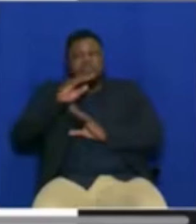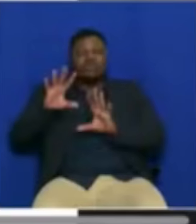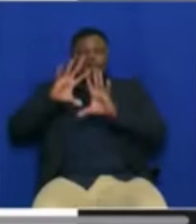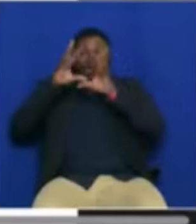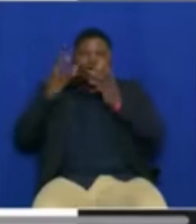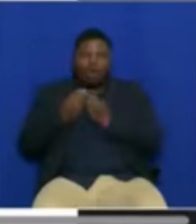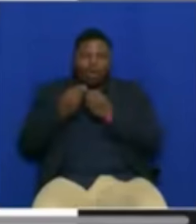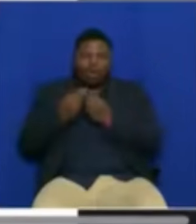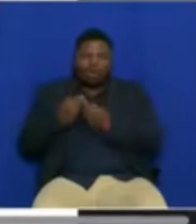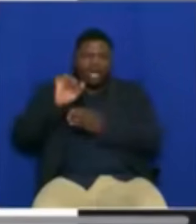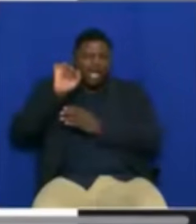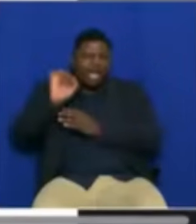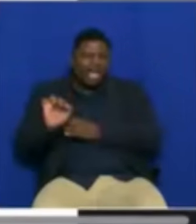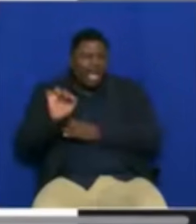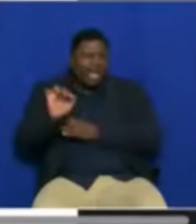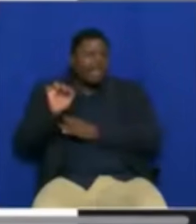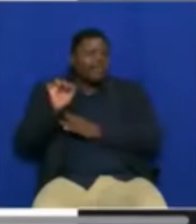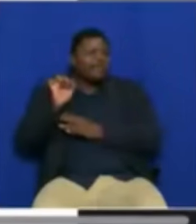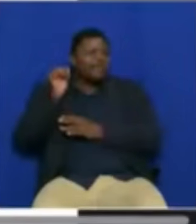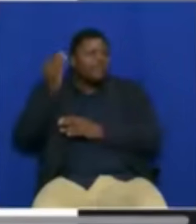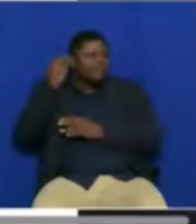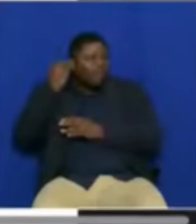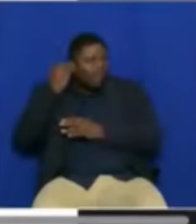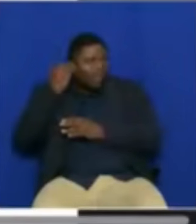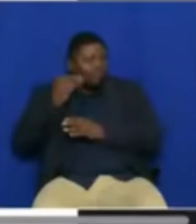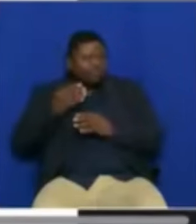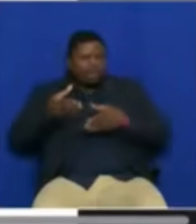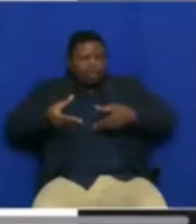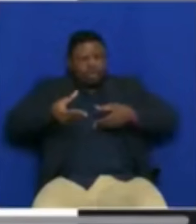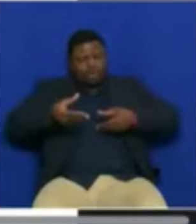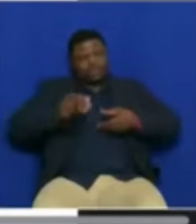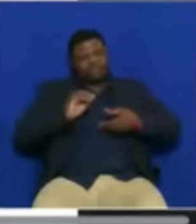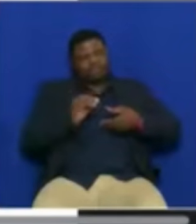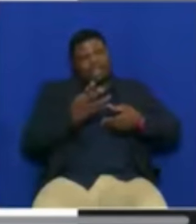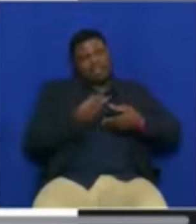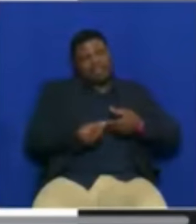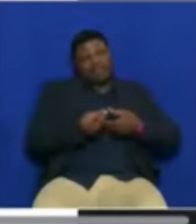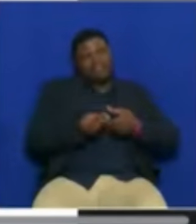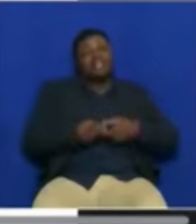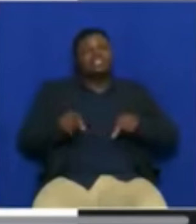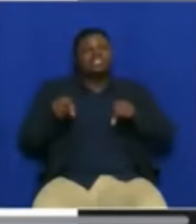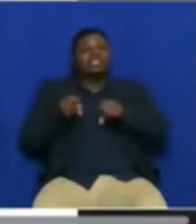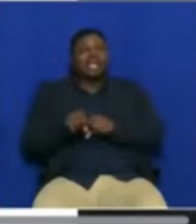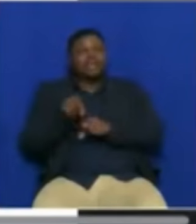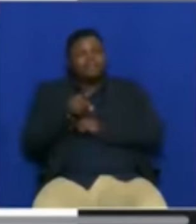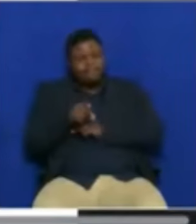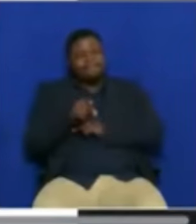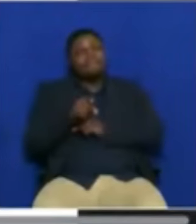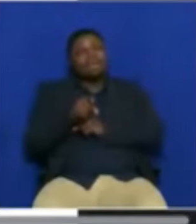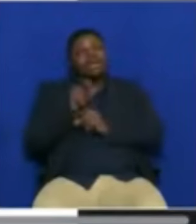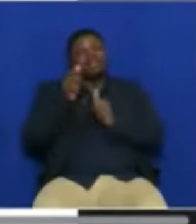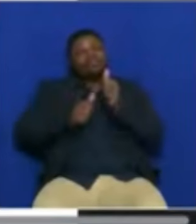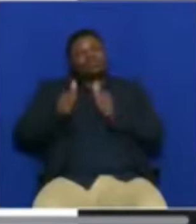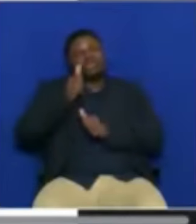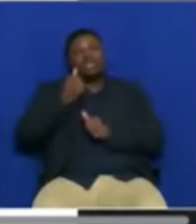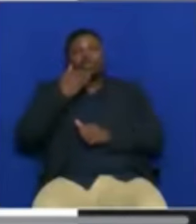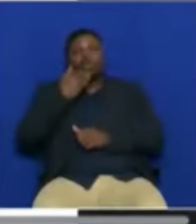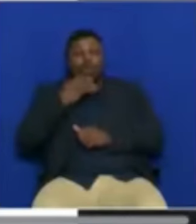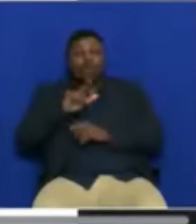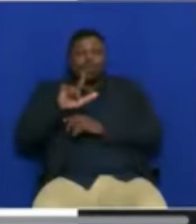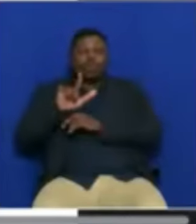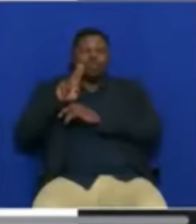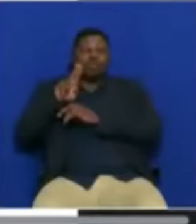when you go down and you look at the next person, General Lushaba, in his matter, you'll find a copy of the very same